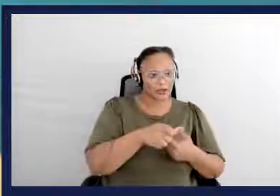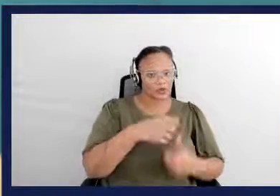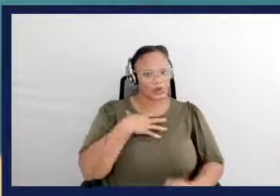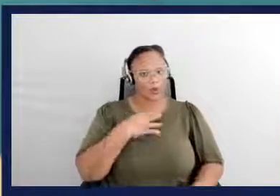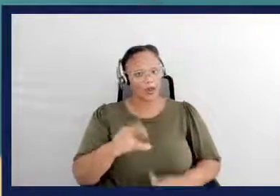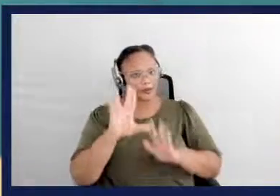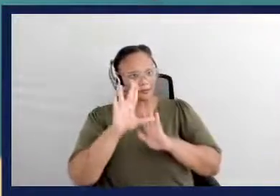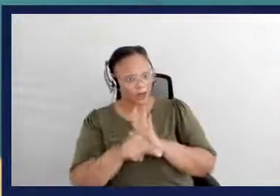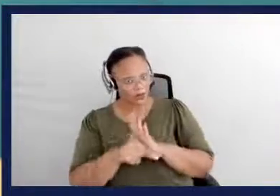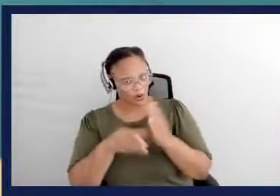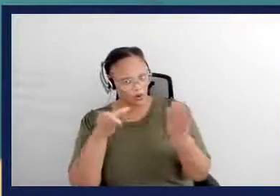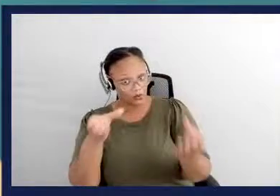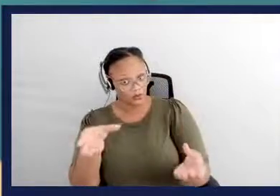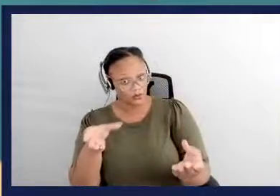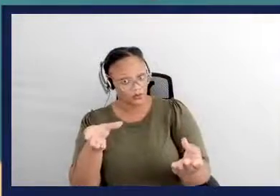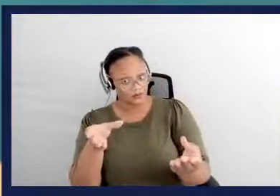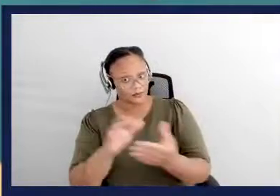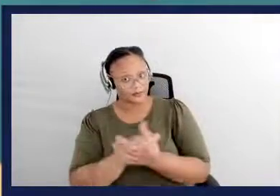it can be